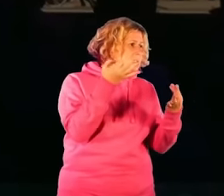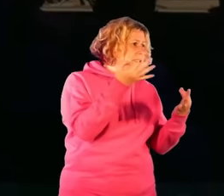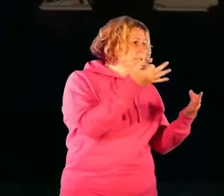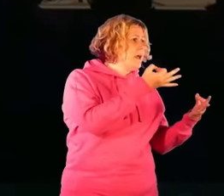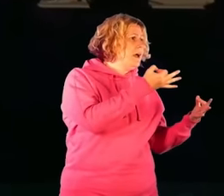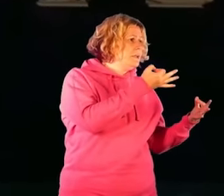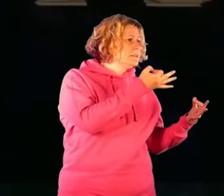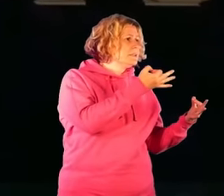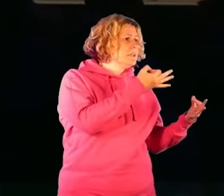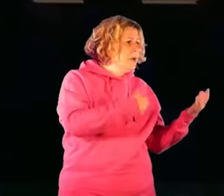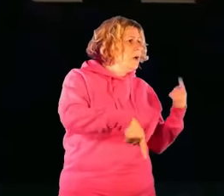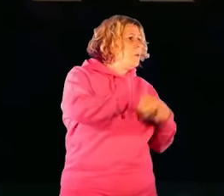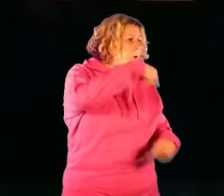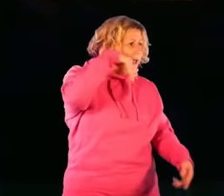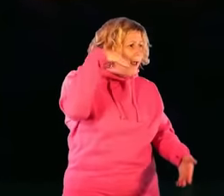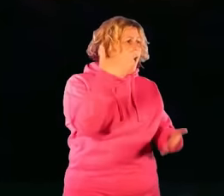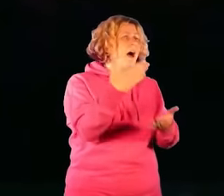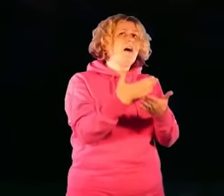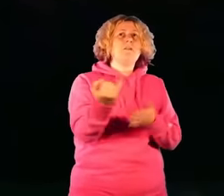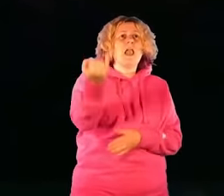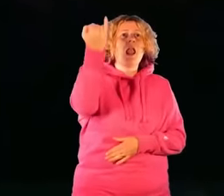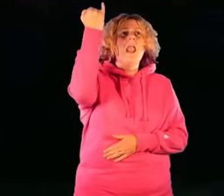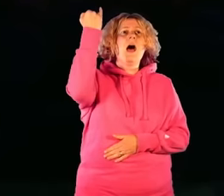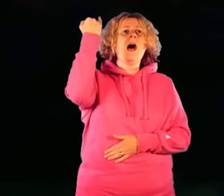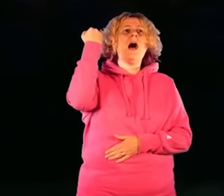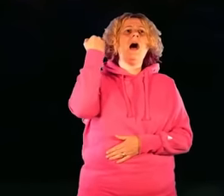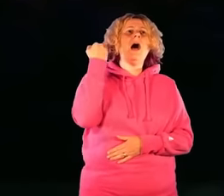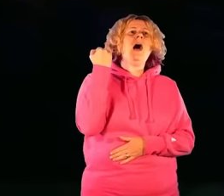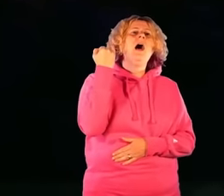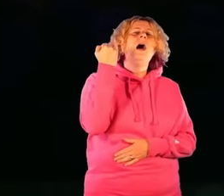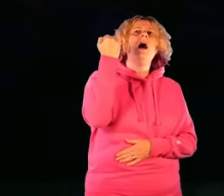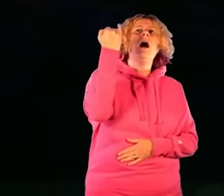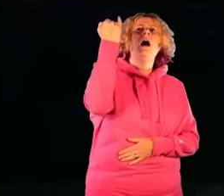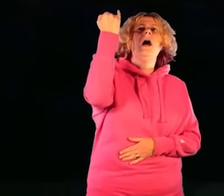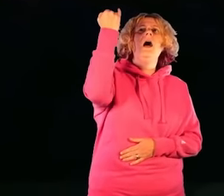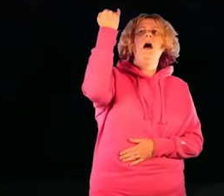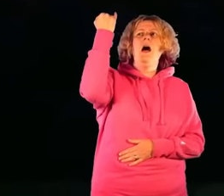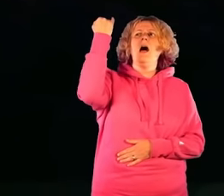still beset. We have a